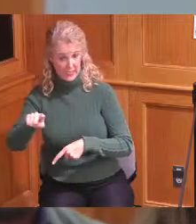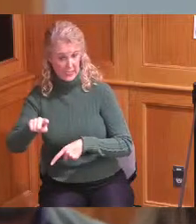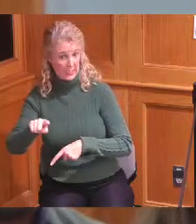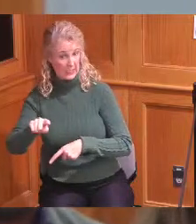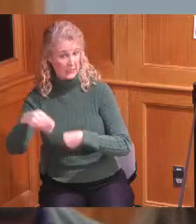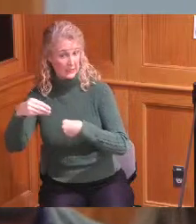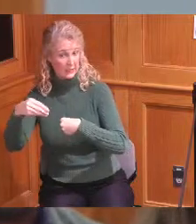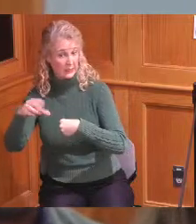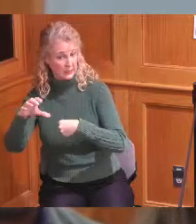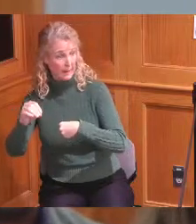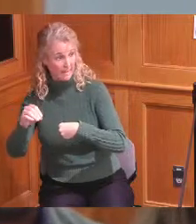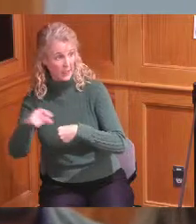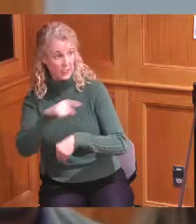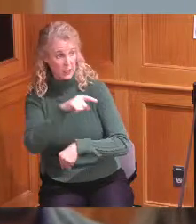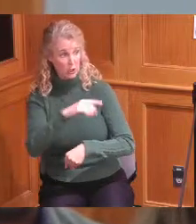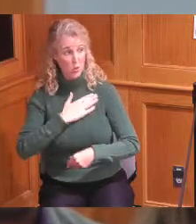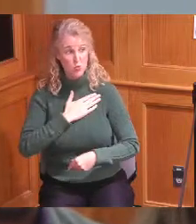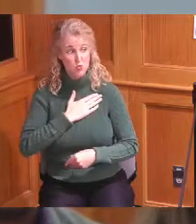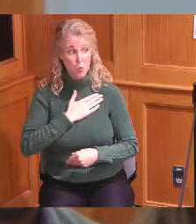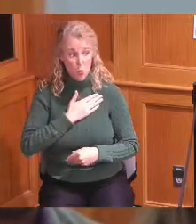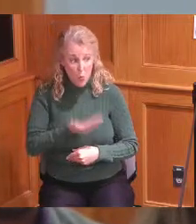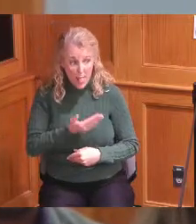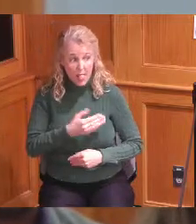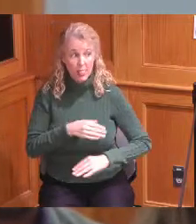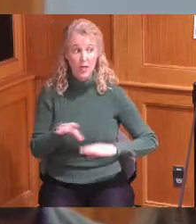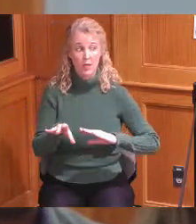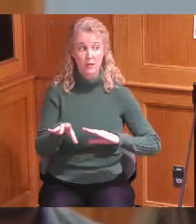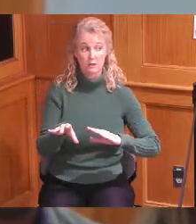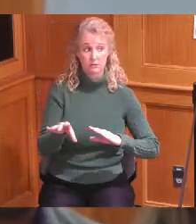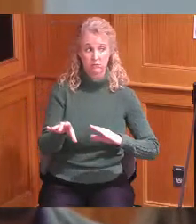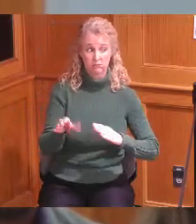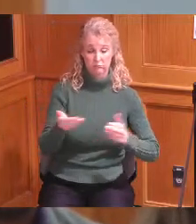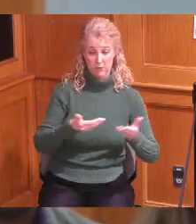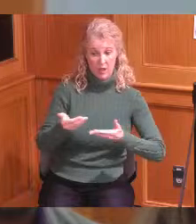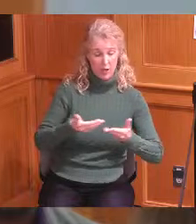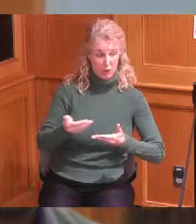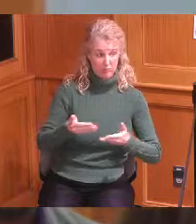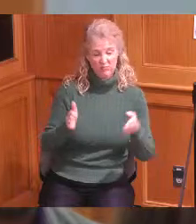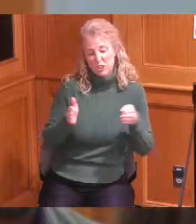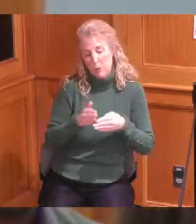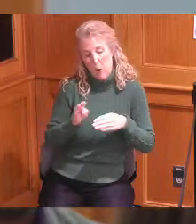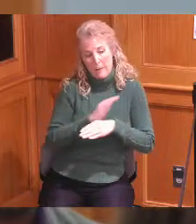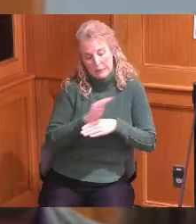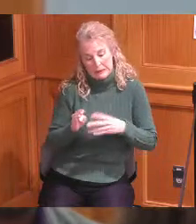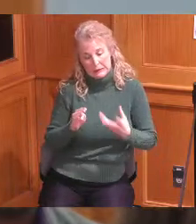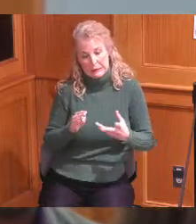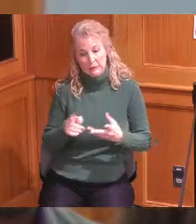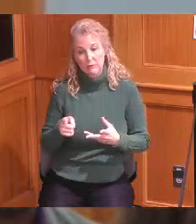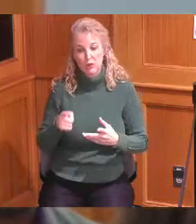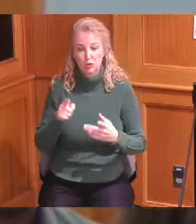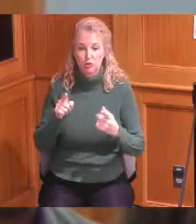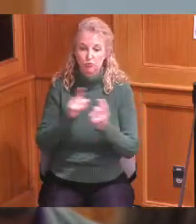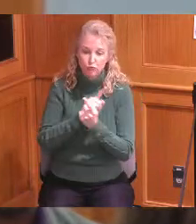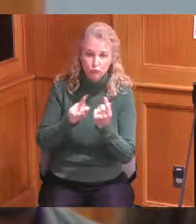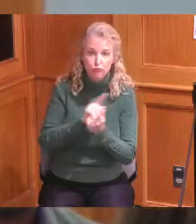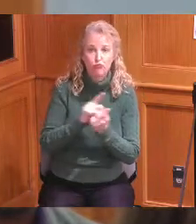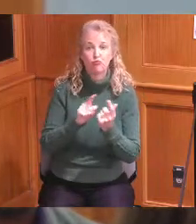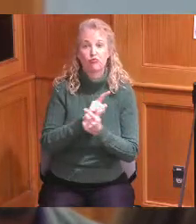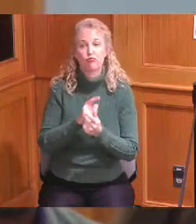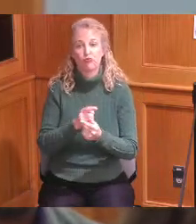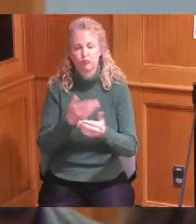10 companies that he's going to take on some more work with. He's going to take a look at, spend the time to get to know them, to vet them,